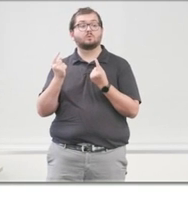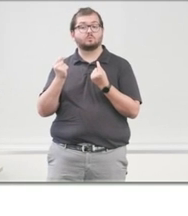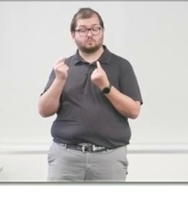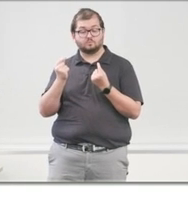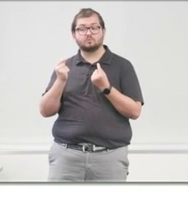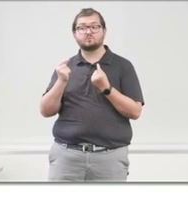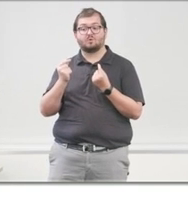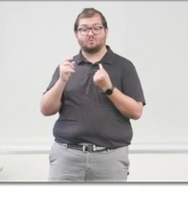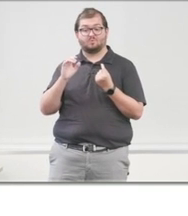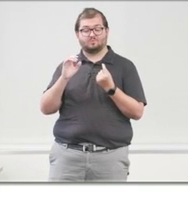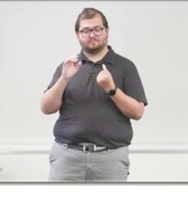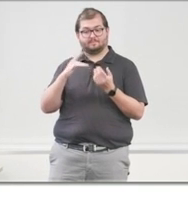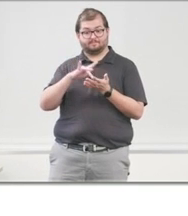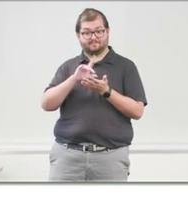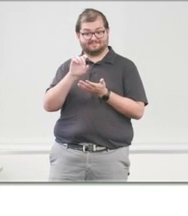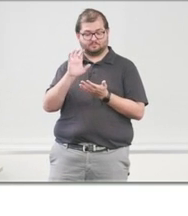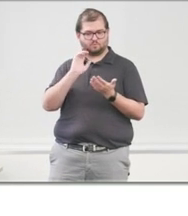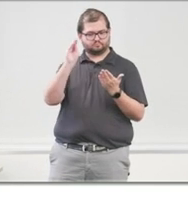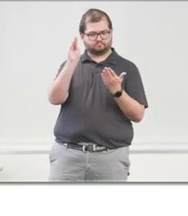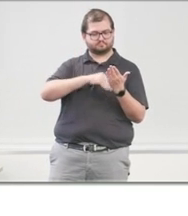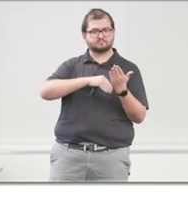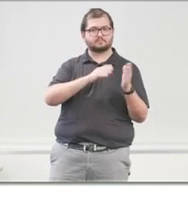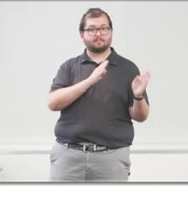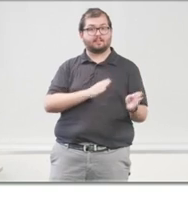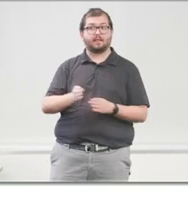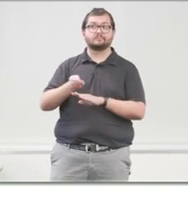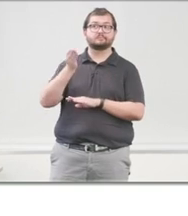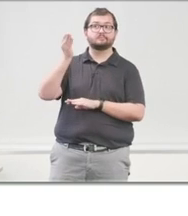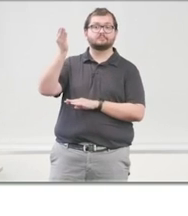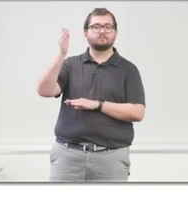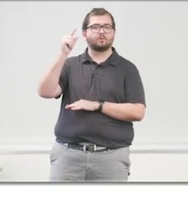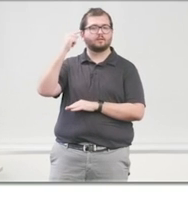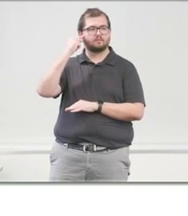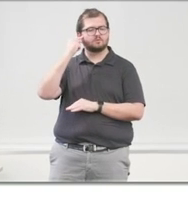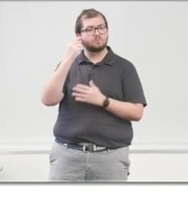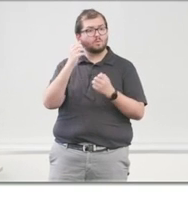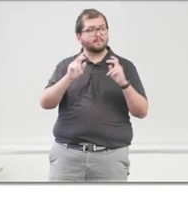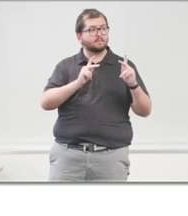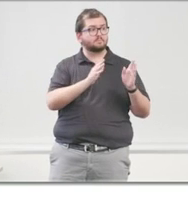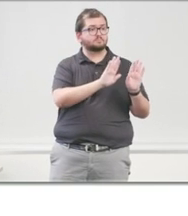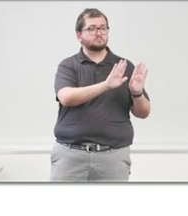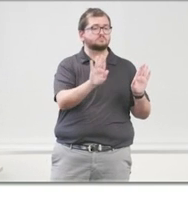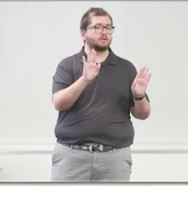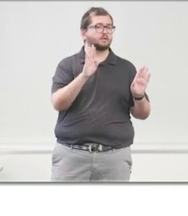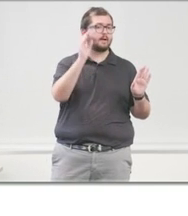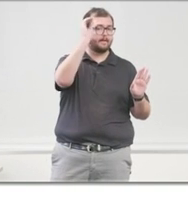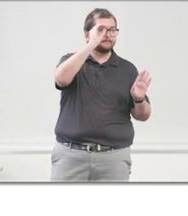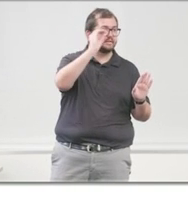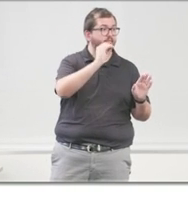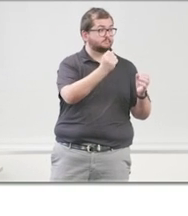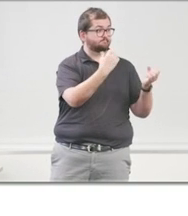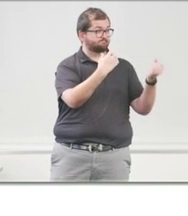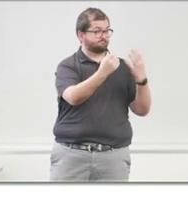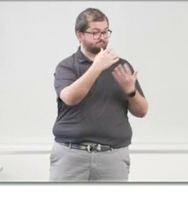office in the middle of December, and we wanted to convene our partners somewhere in there, get their voices, document those, and then write this plan.